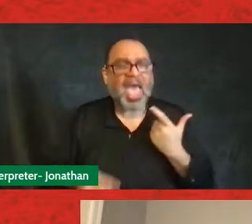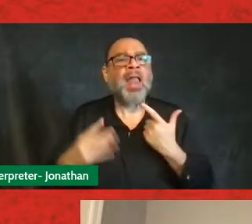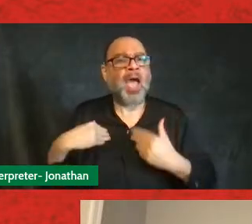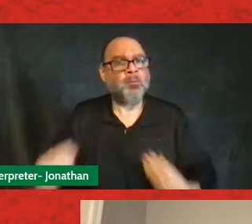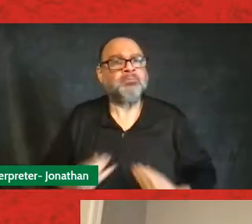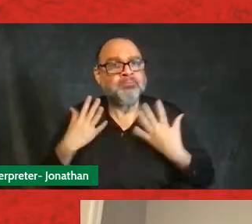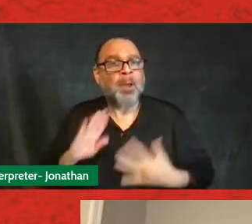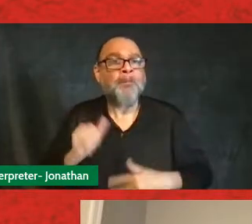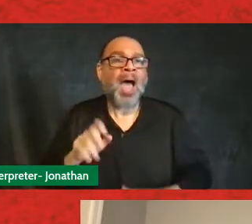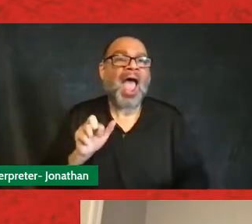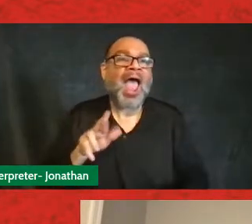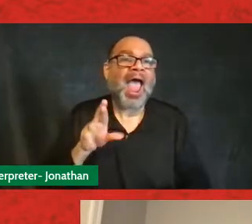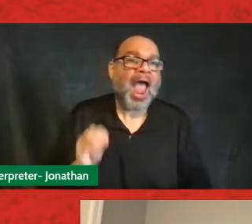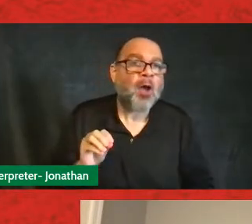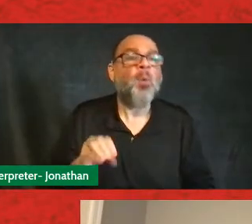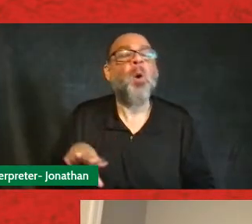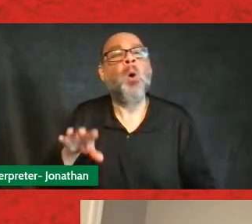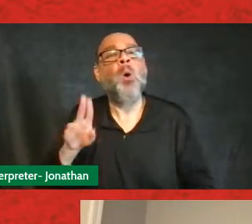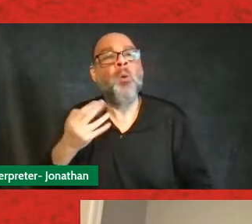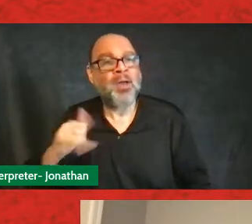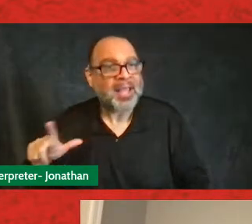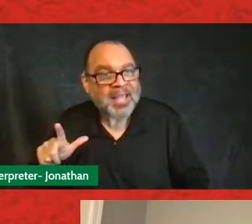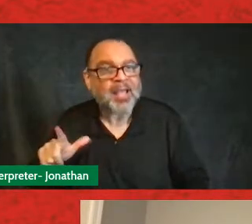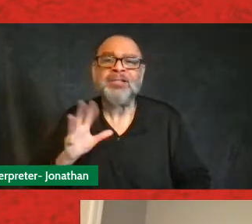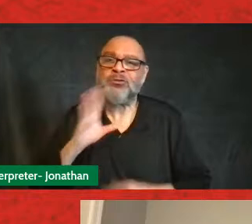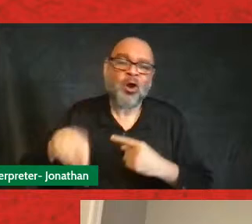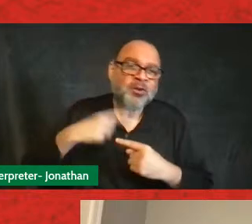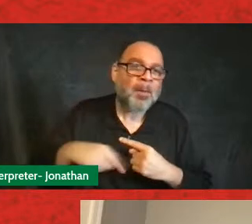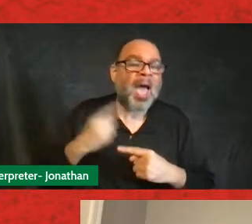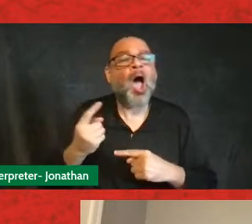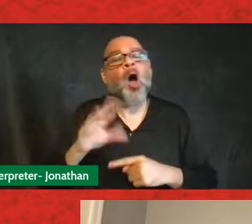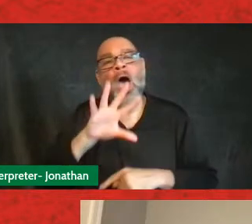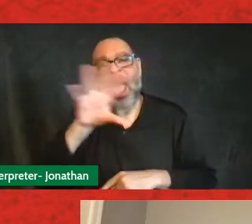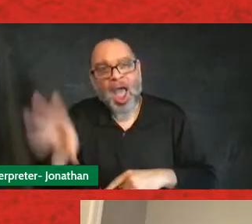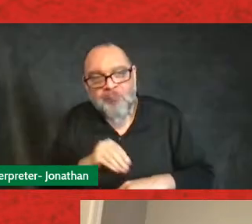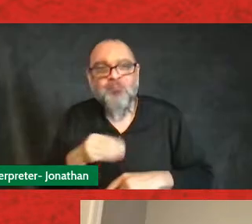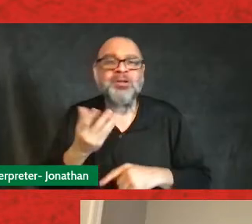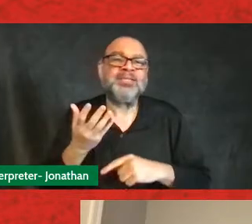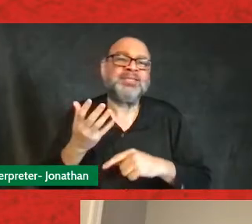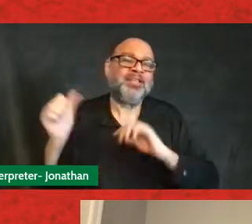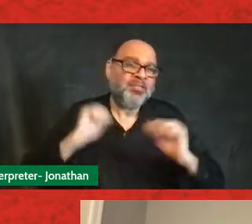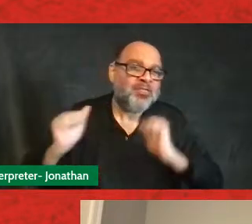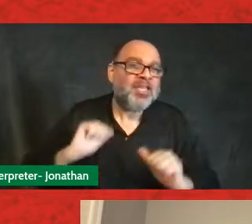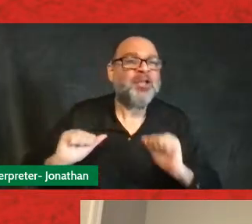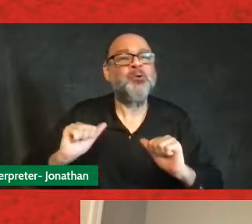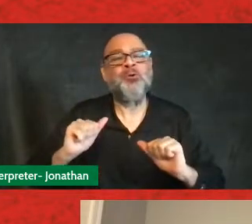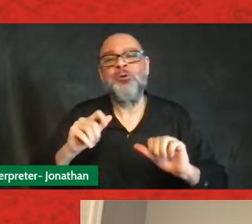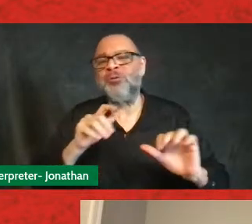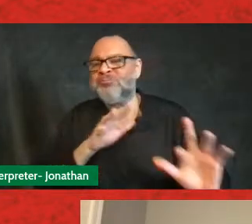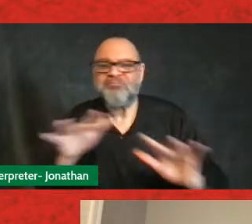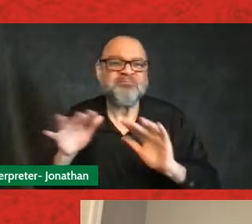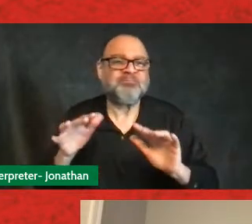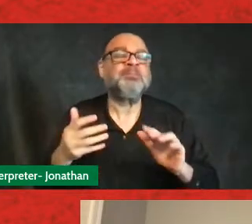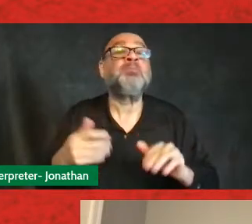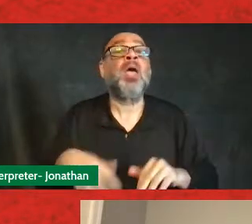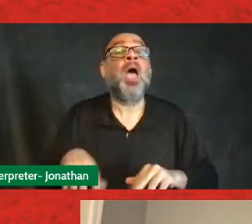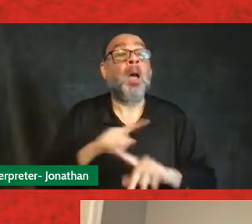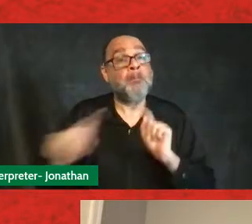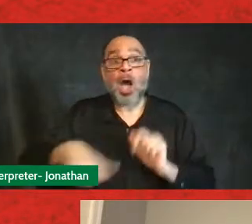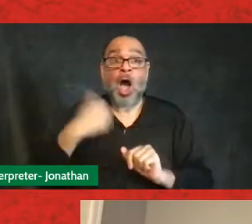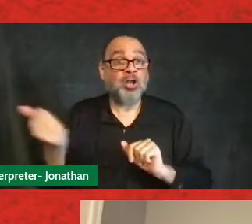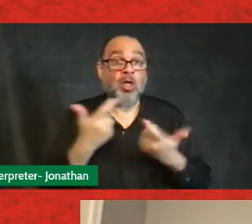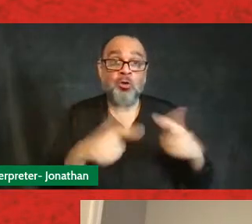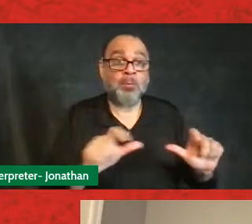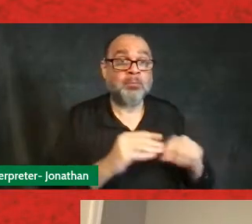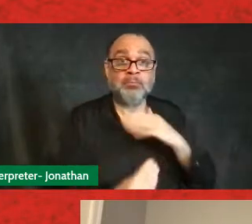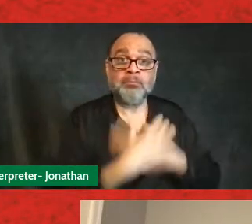Sable talks about the African theater, African Grove, Hewlett, and Aldridge. But also a really big influence was